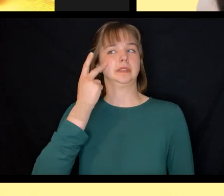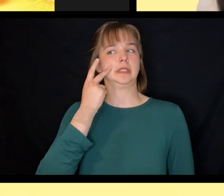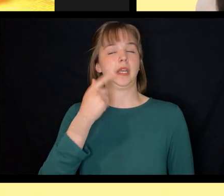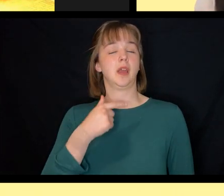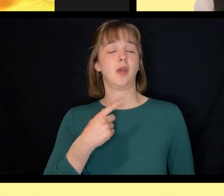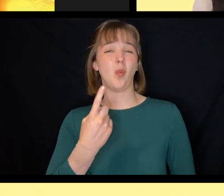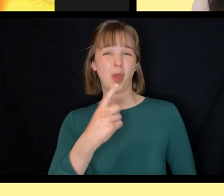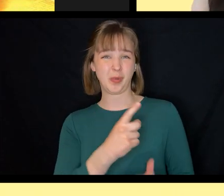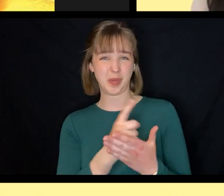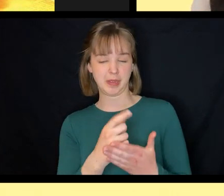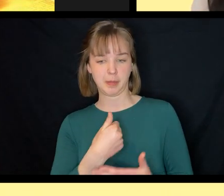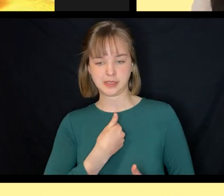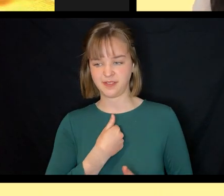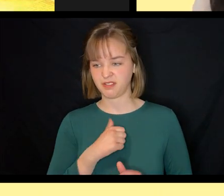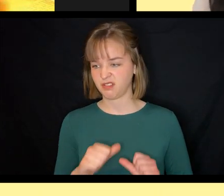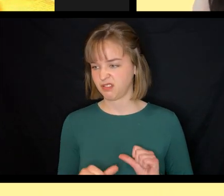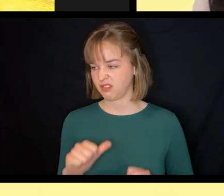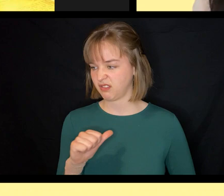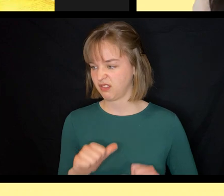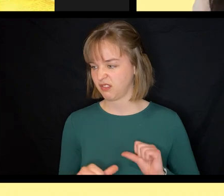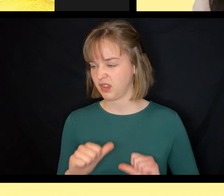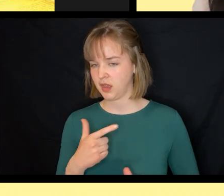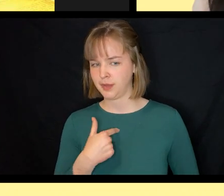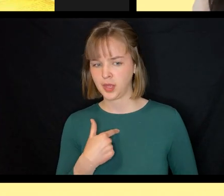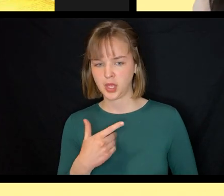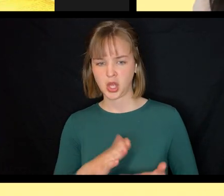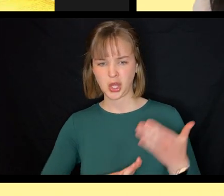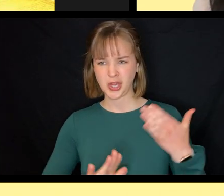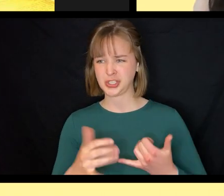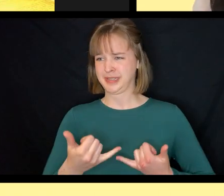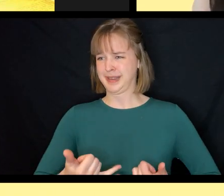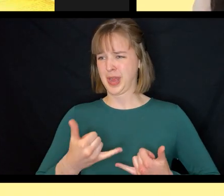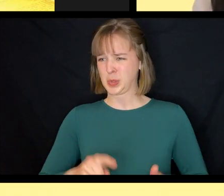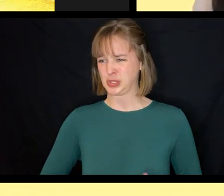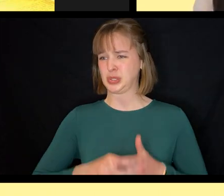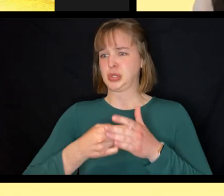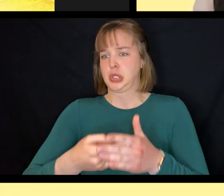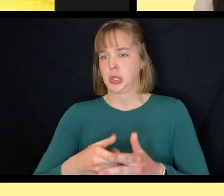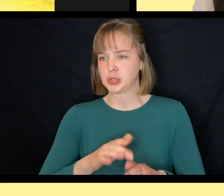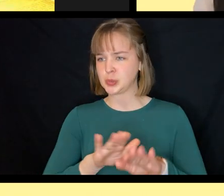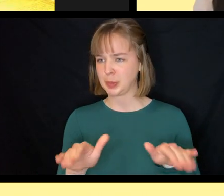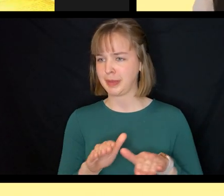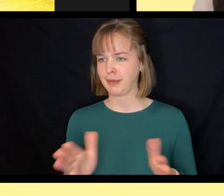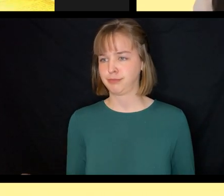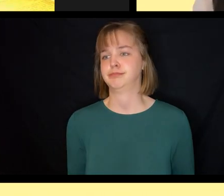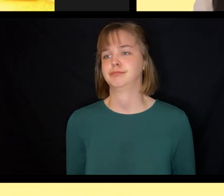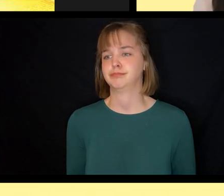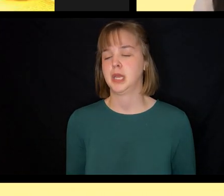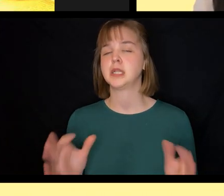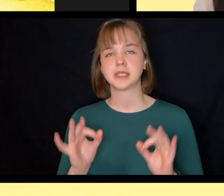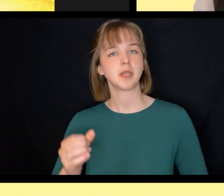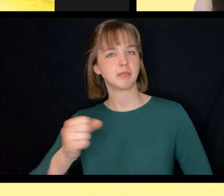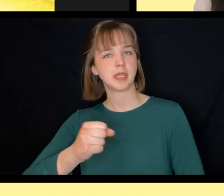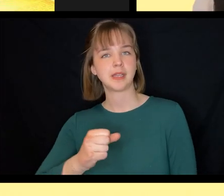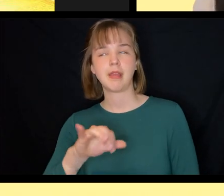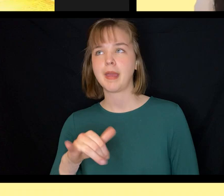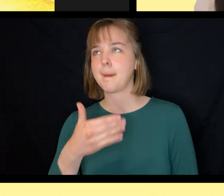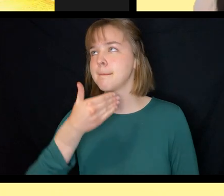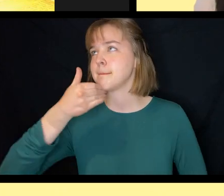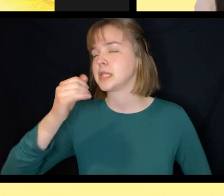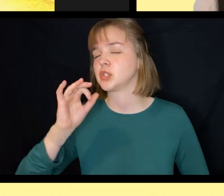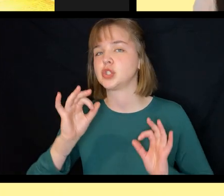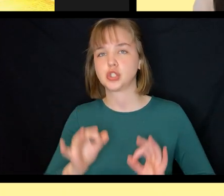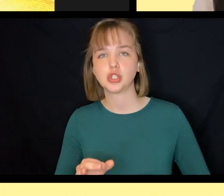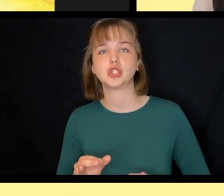it took me like a week to be like, am I going to actually just join a college program right now? And ended up doing it.